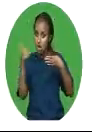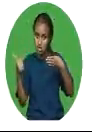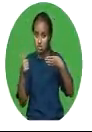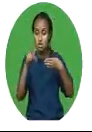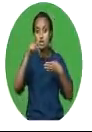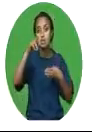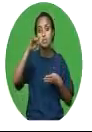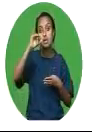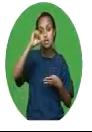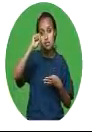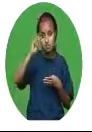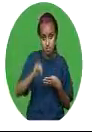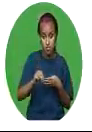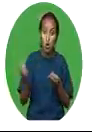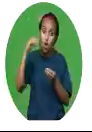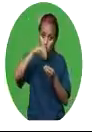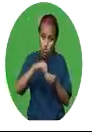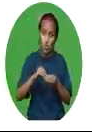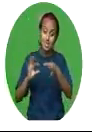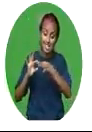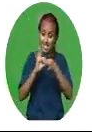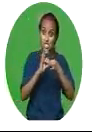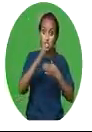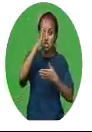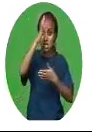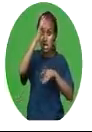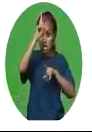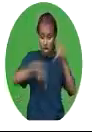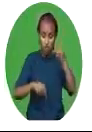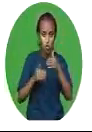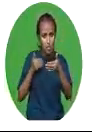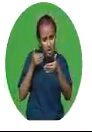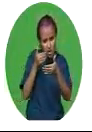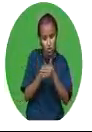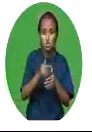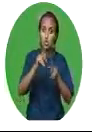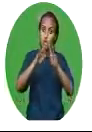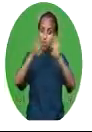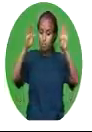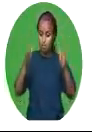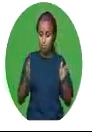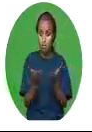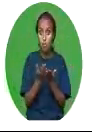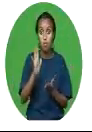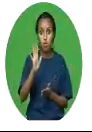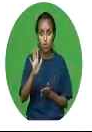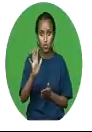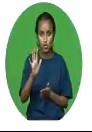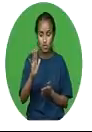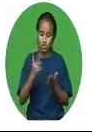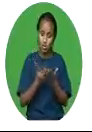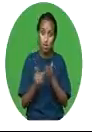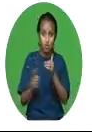prism. Also, the intersection line form a closed polygon. The following steps are